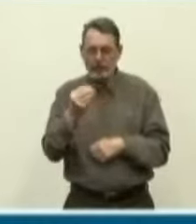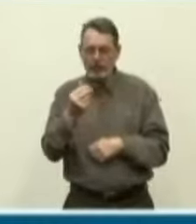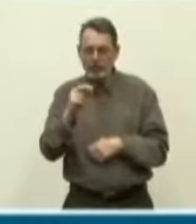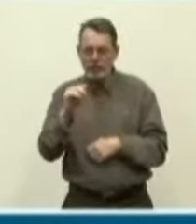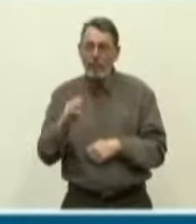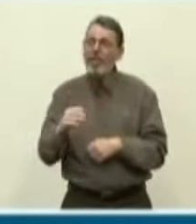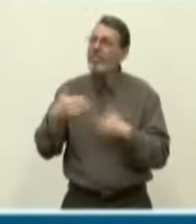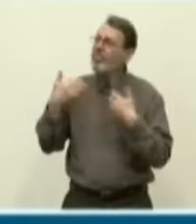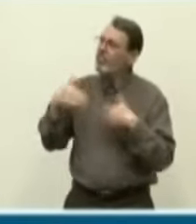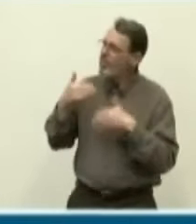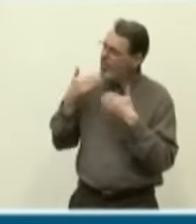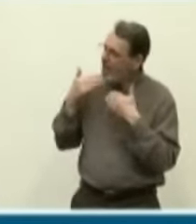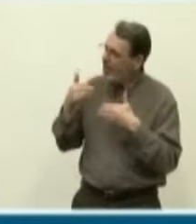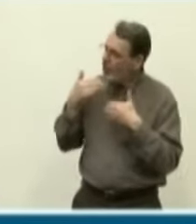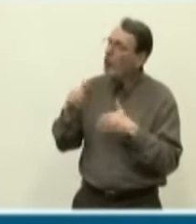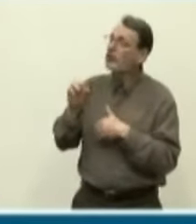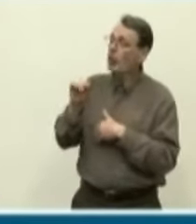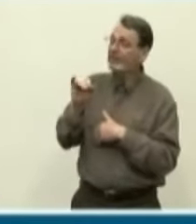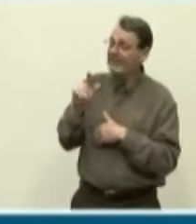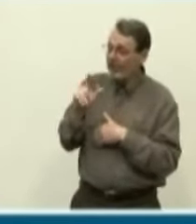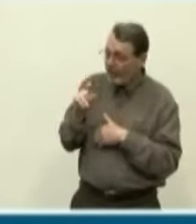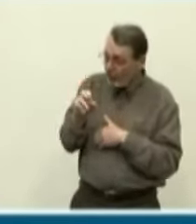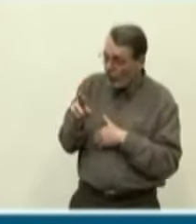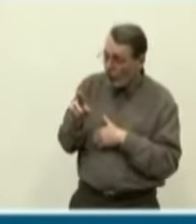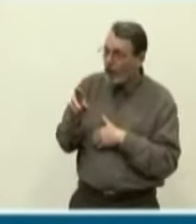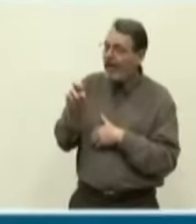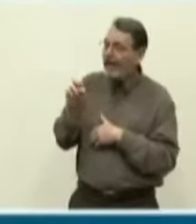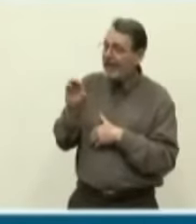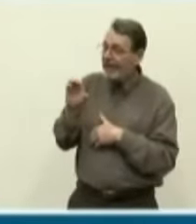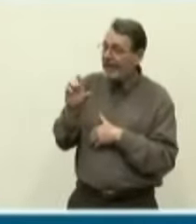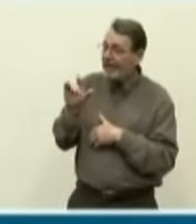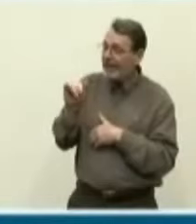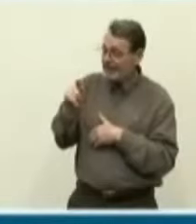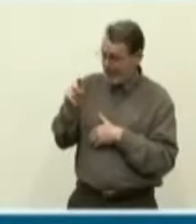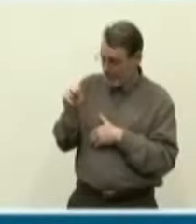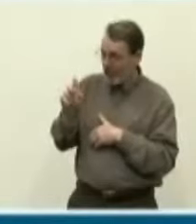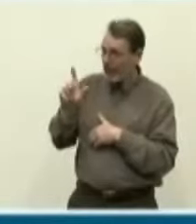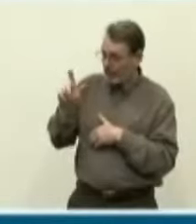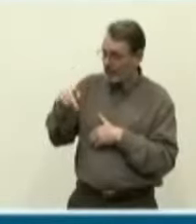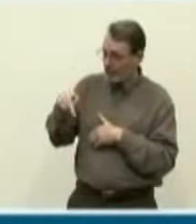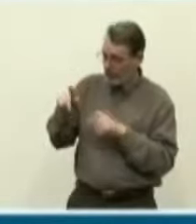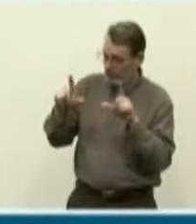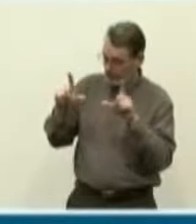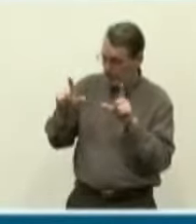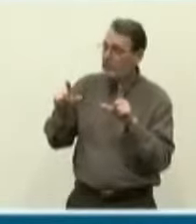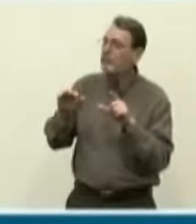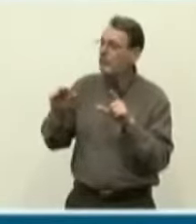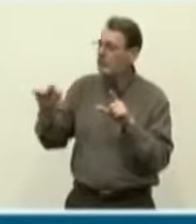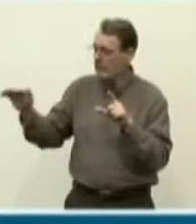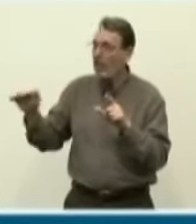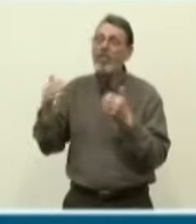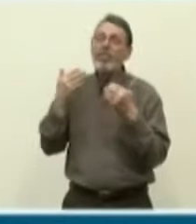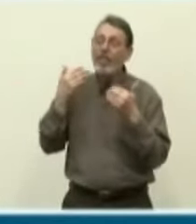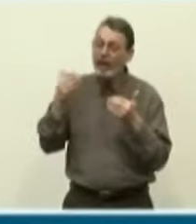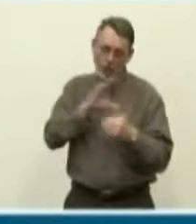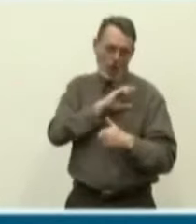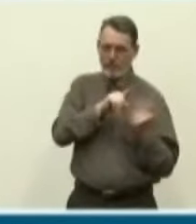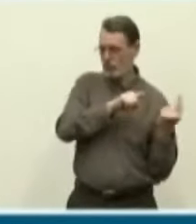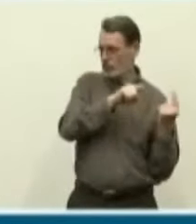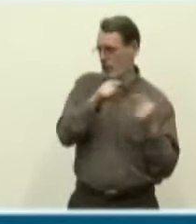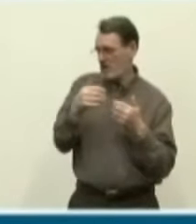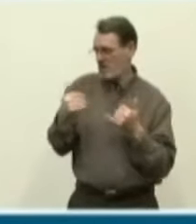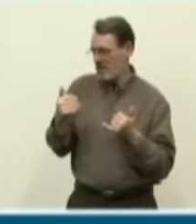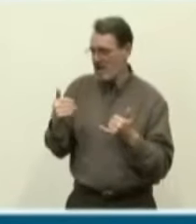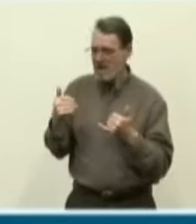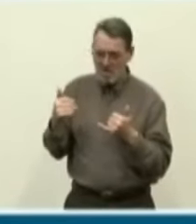silver eclipse. Yep. Thank you so much for calling, sir. We're on the way. We're in the area for a second to see if we